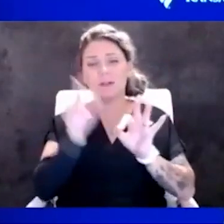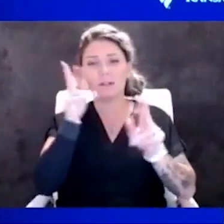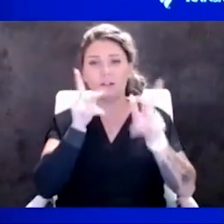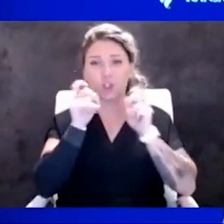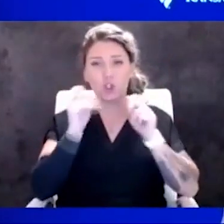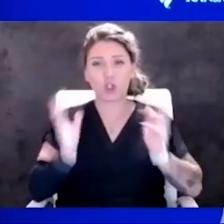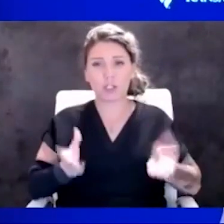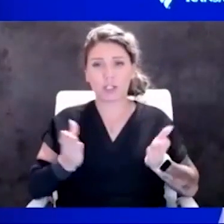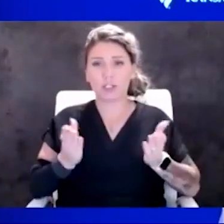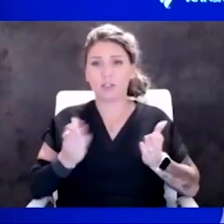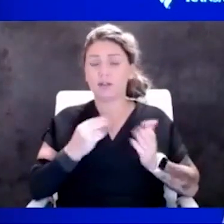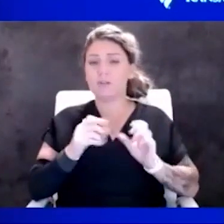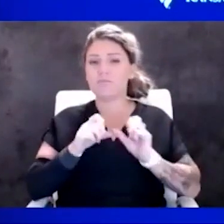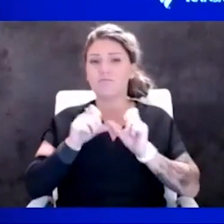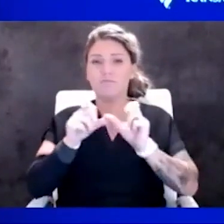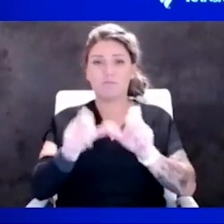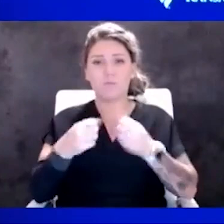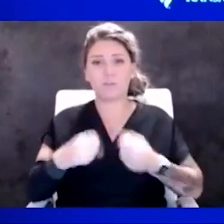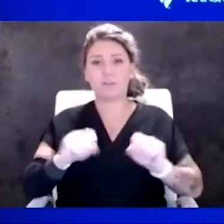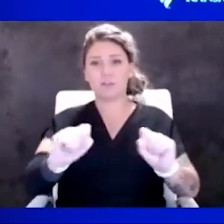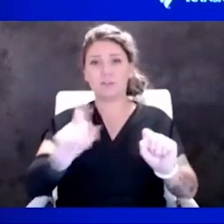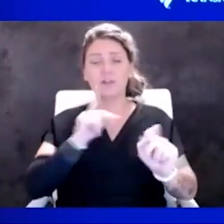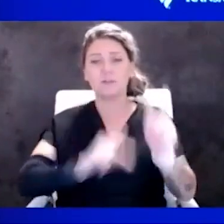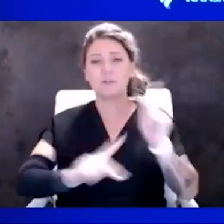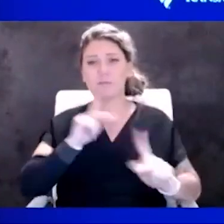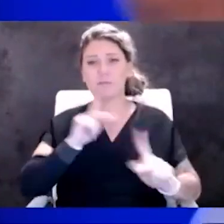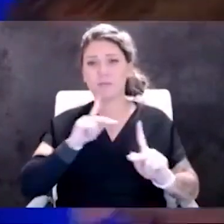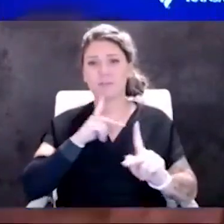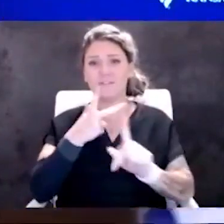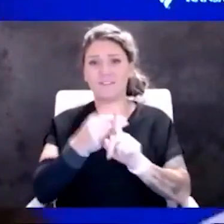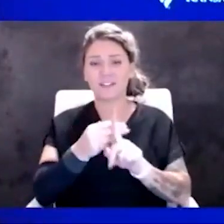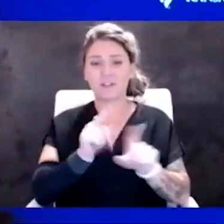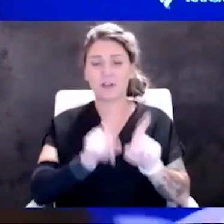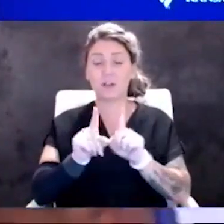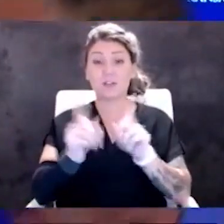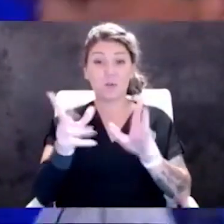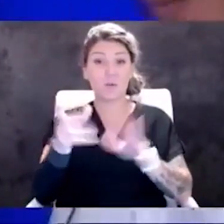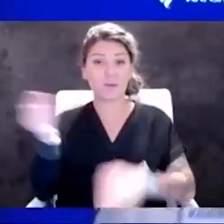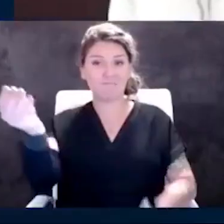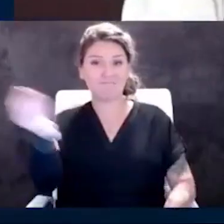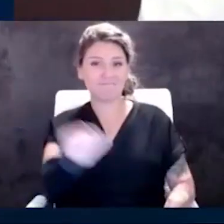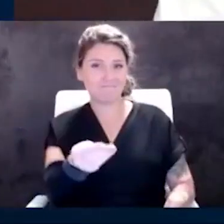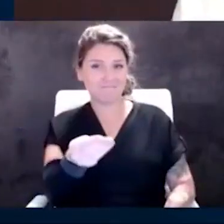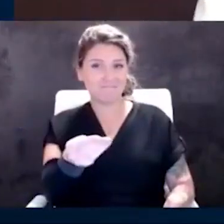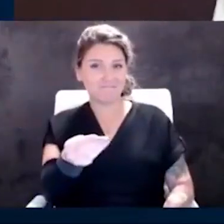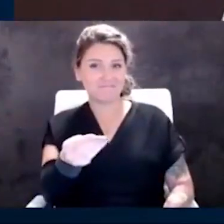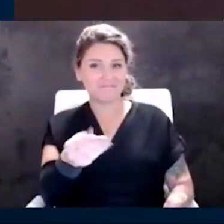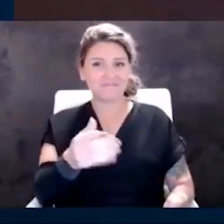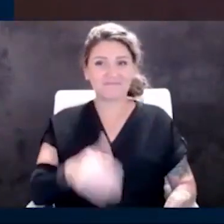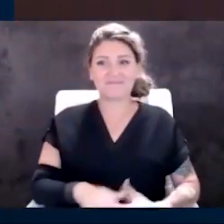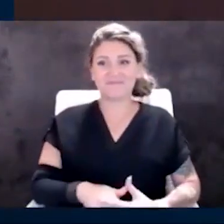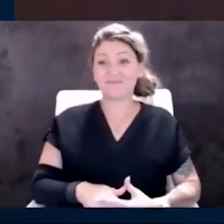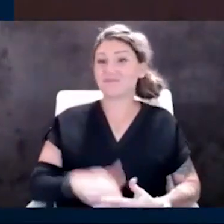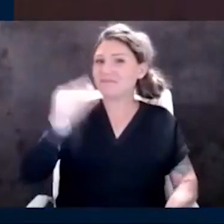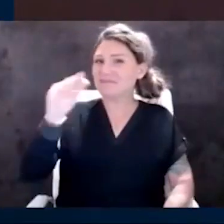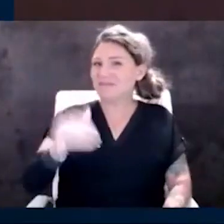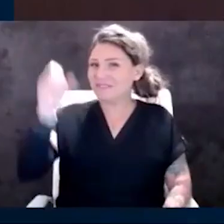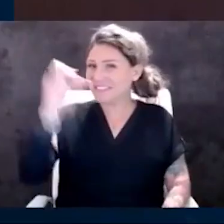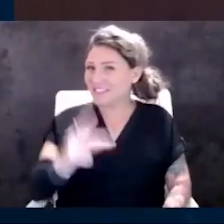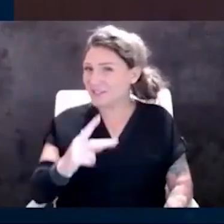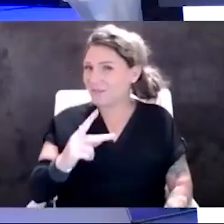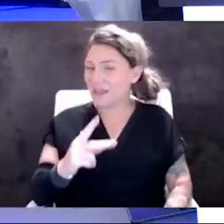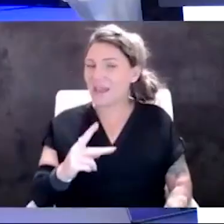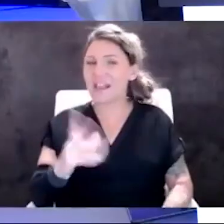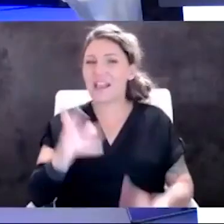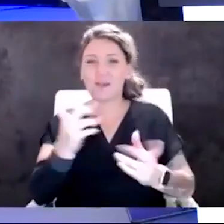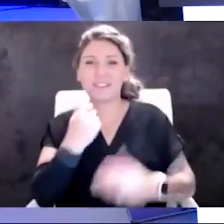Continue to try and get people to get vaccinated. But I would also like to give you this, Steve. Oh, yeah? As a welcome back. Presents. So let me tell you, yeah, you know what?